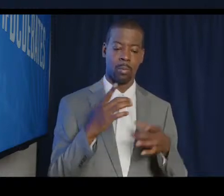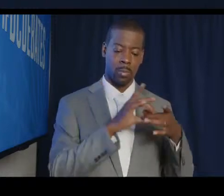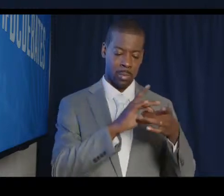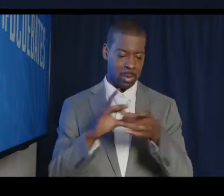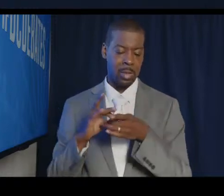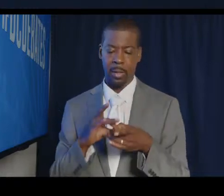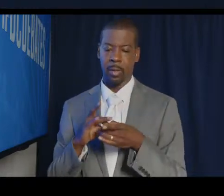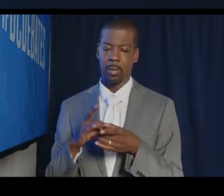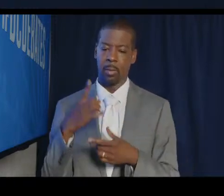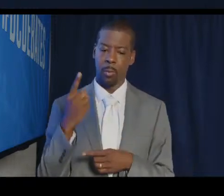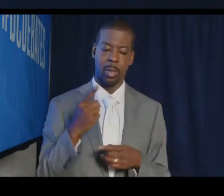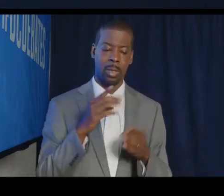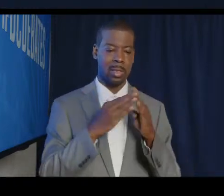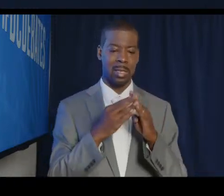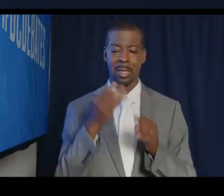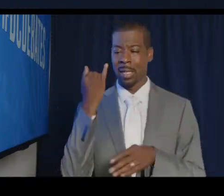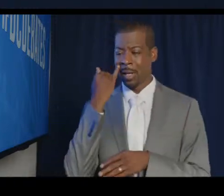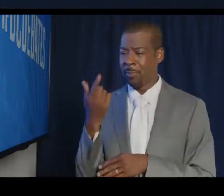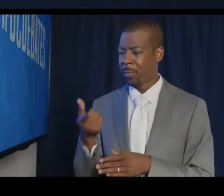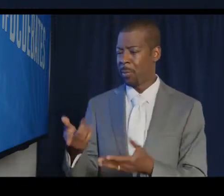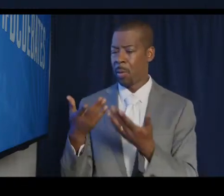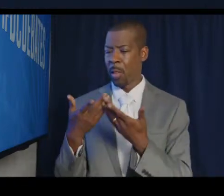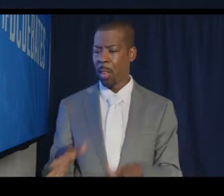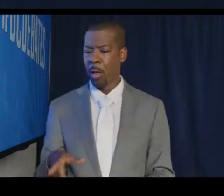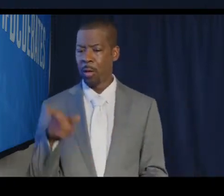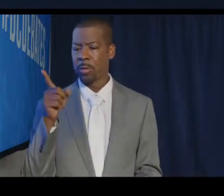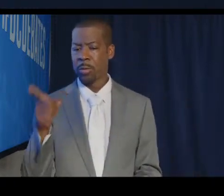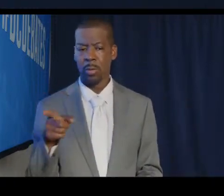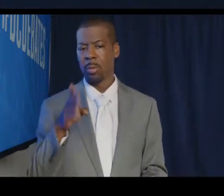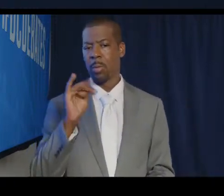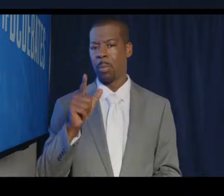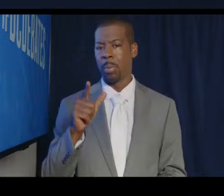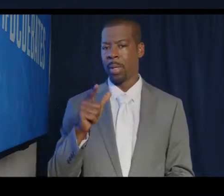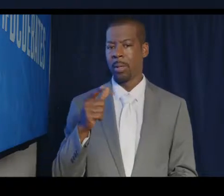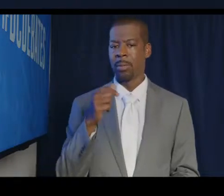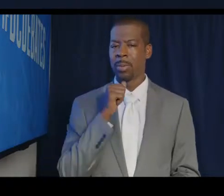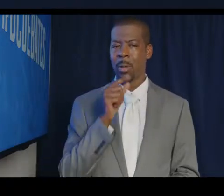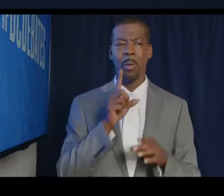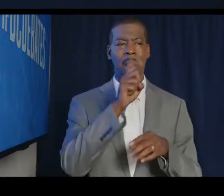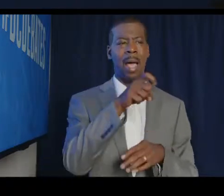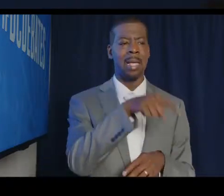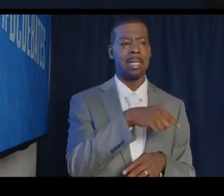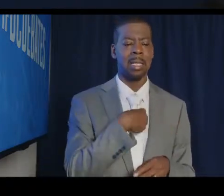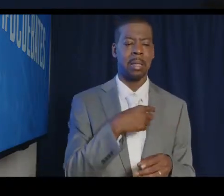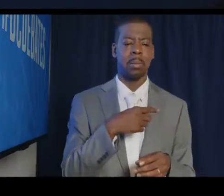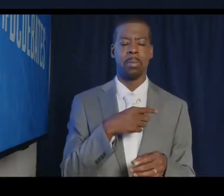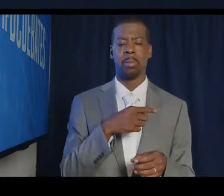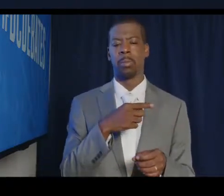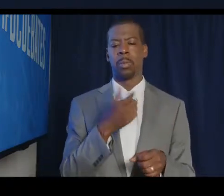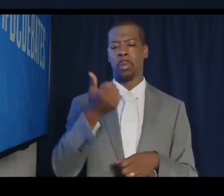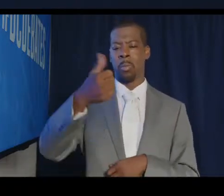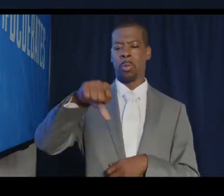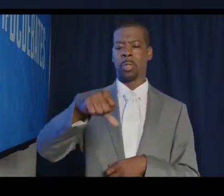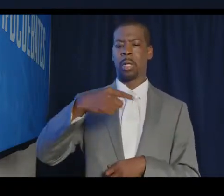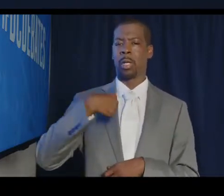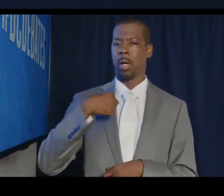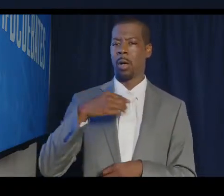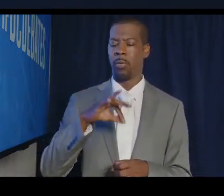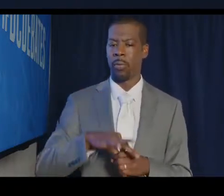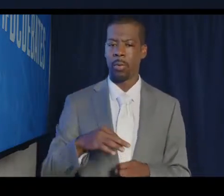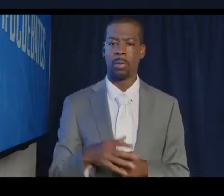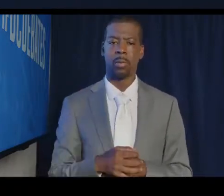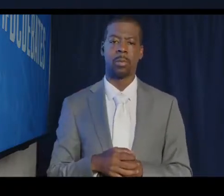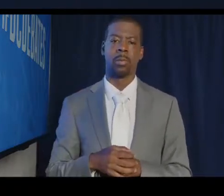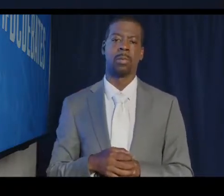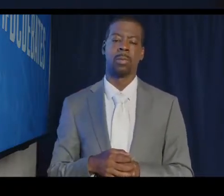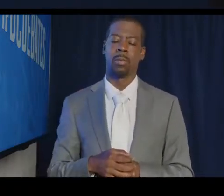on a bill, don't go up to the Hill asking them to veto or overturn our laws, because this is how we're inviting the intrusion